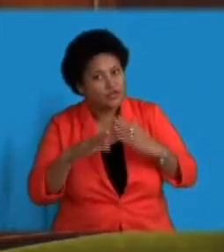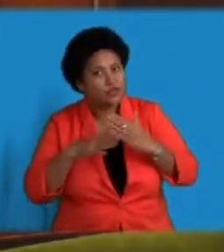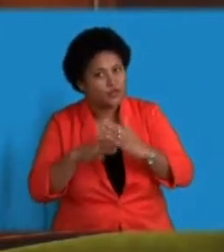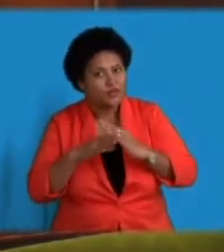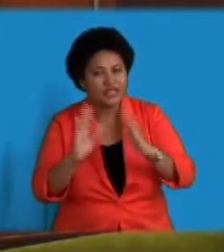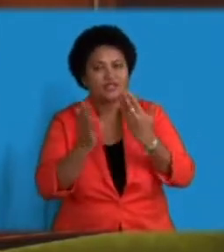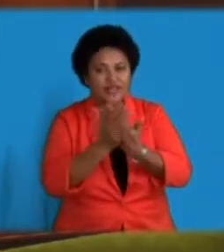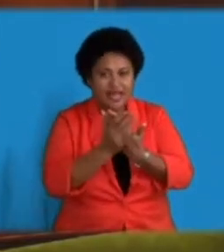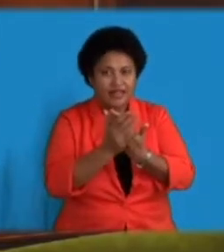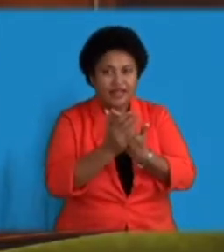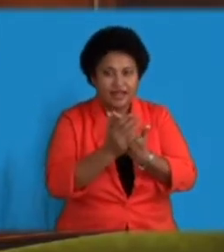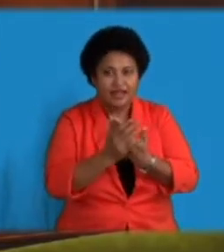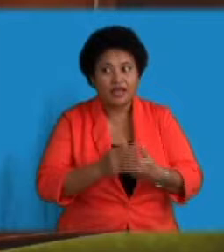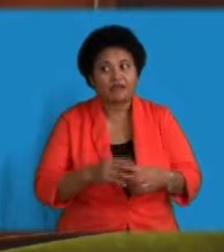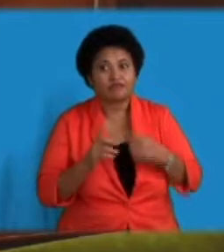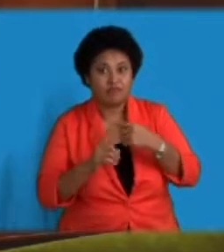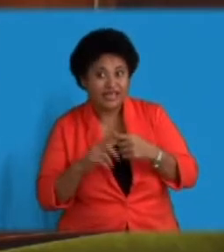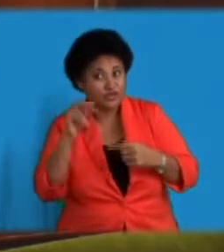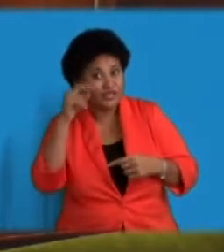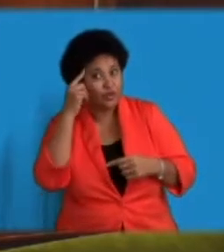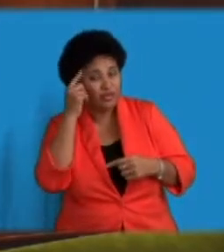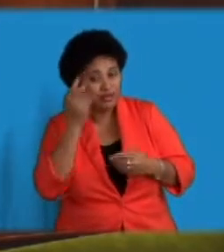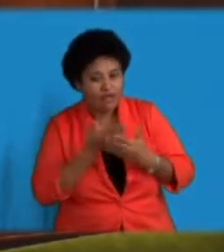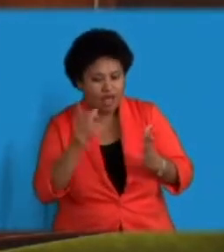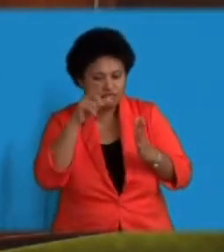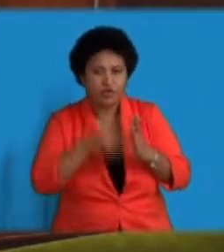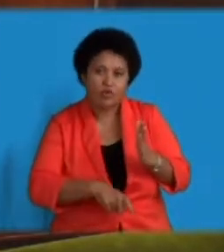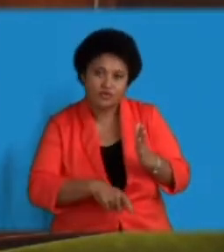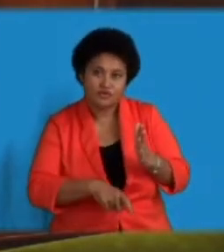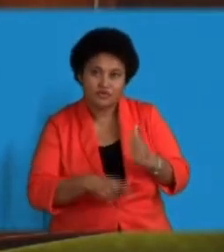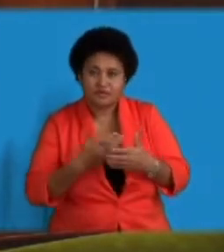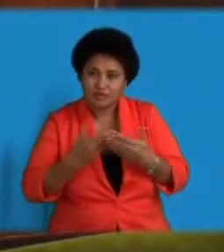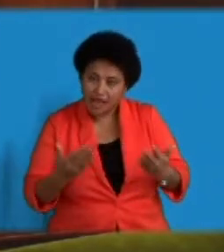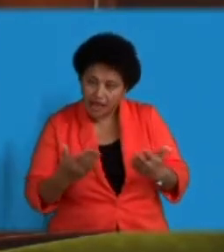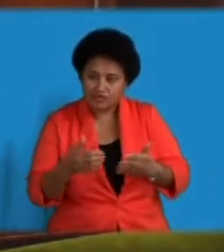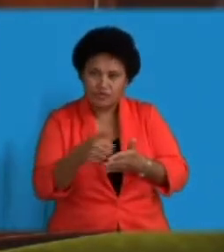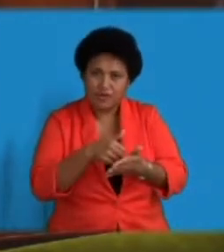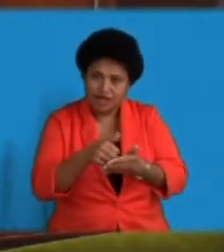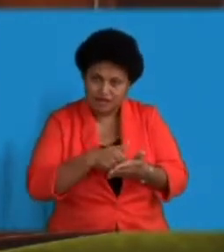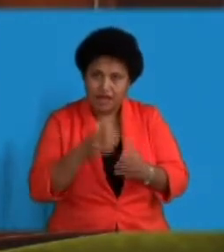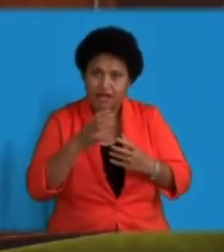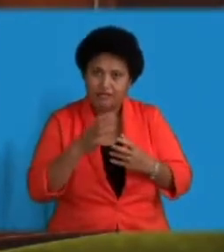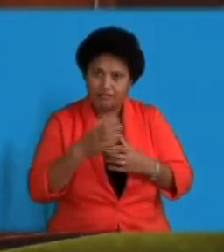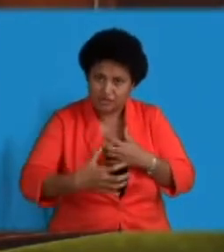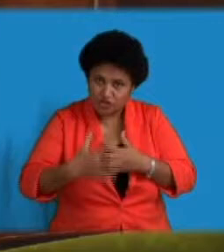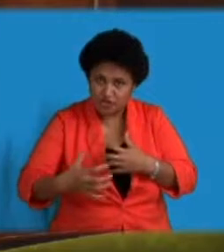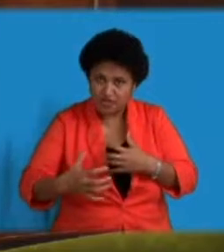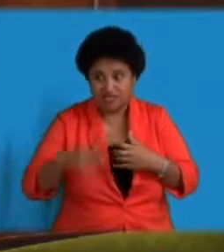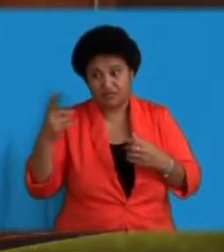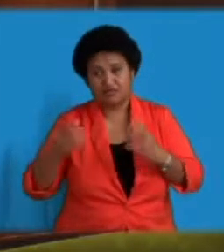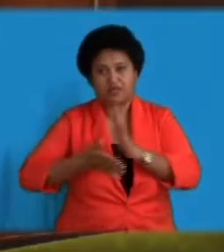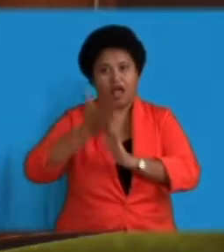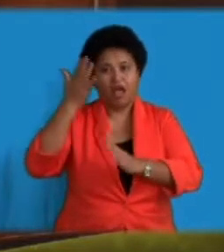but not insignificant are the costs of pain and suffering associated with life on dialysis, which in general are estimated to be much higher than the